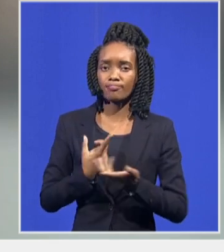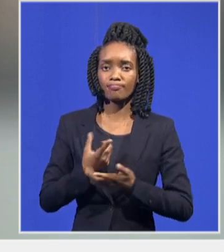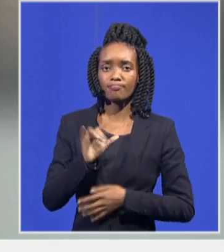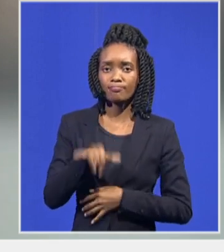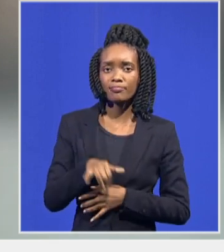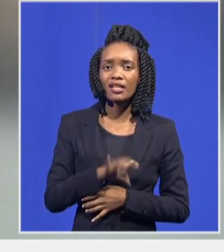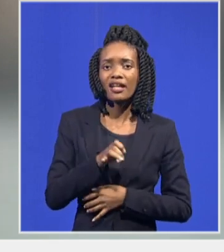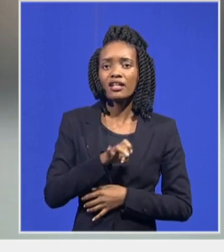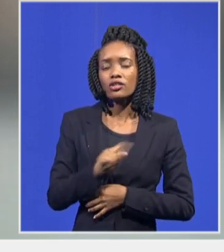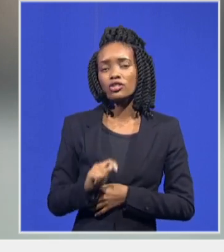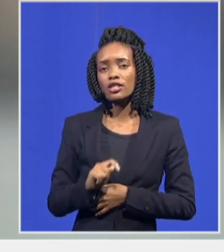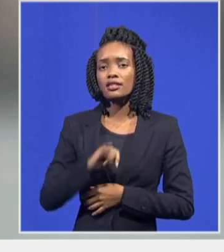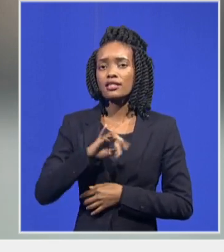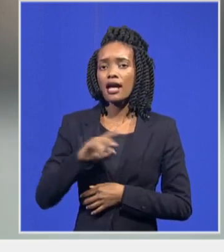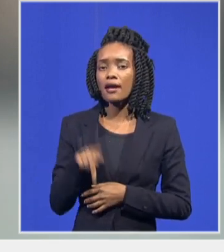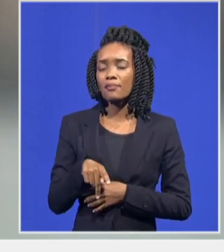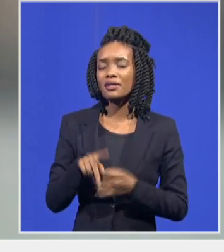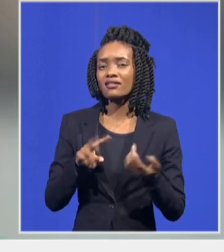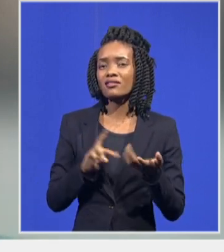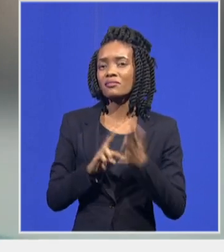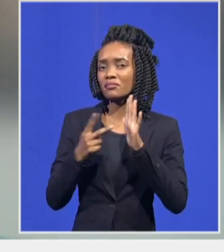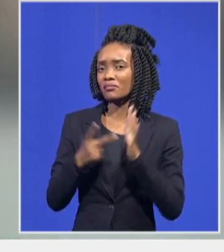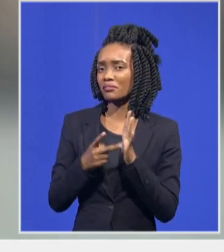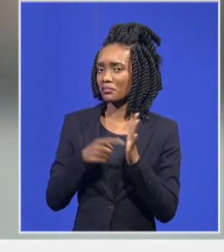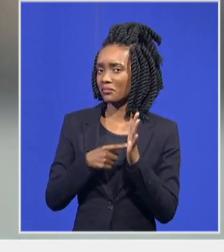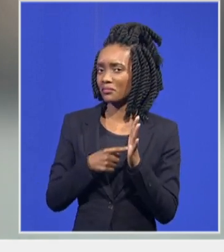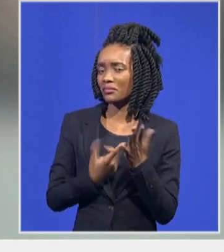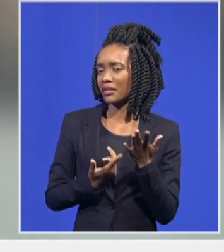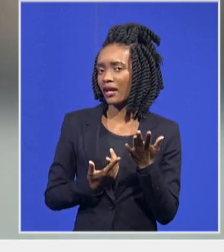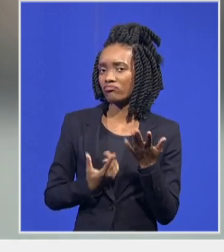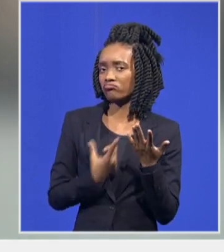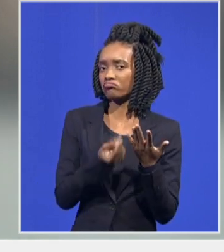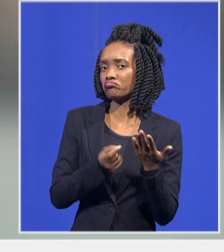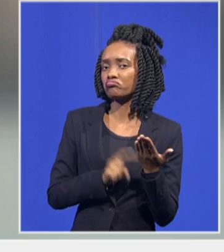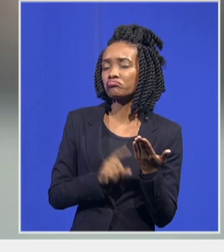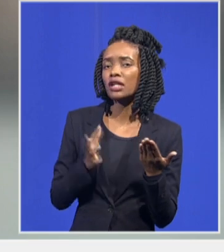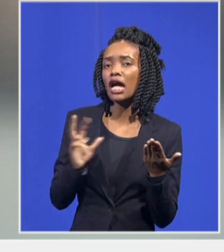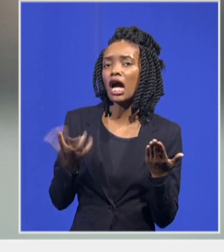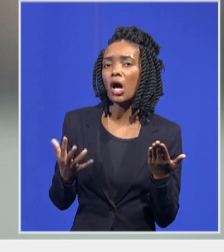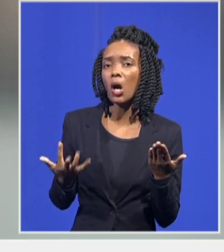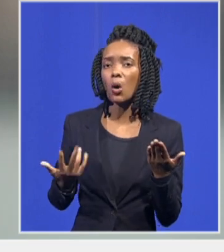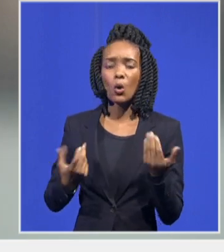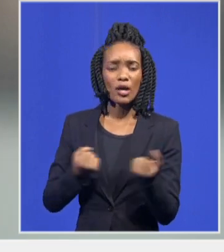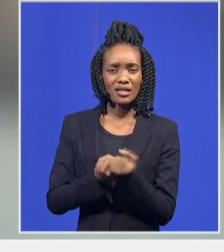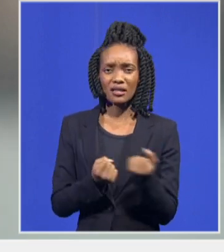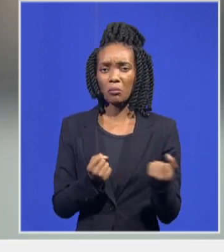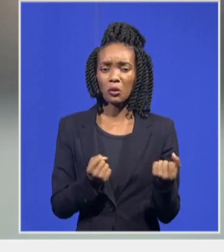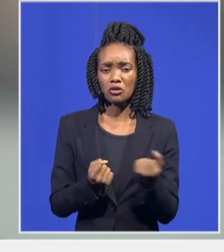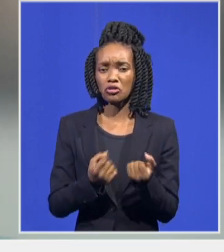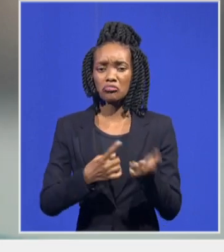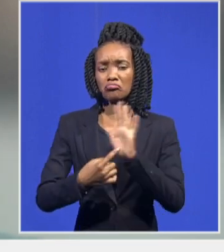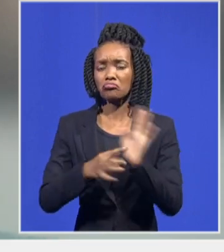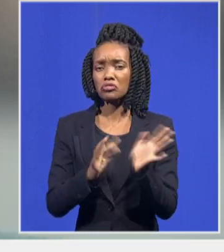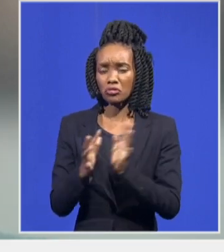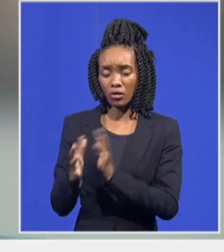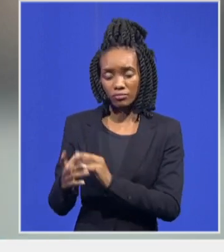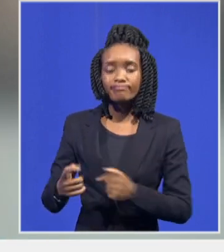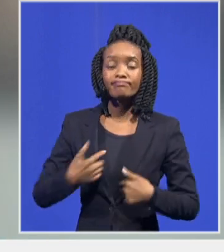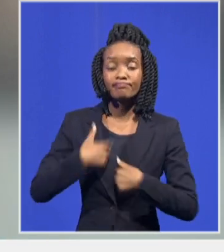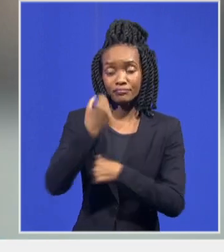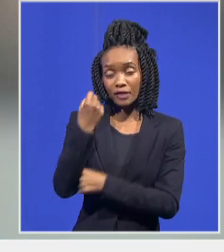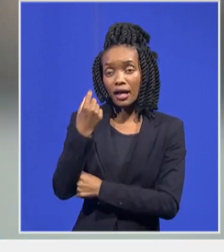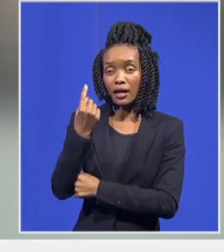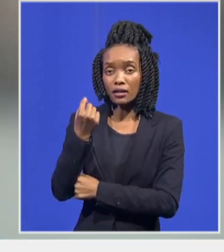IP implementation plan, and how will this report be reflected in it? I mean, I understand that